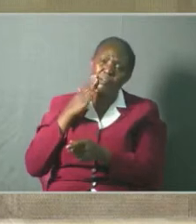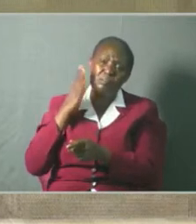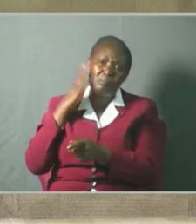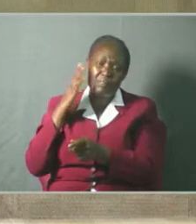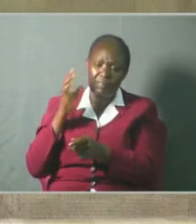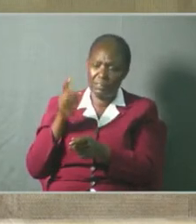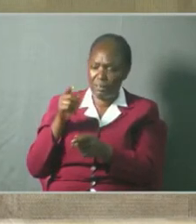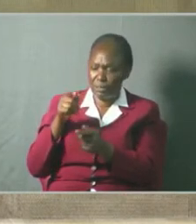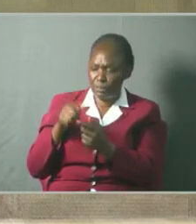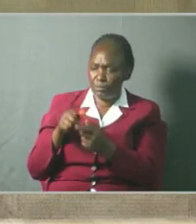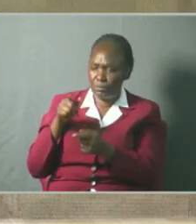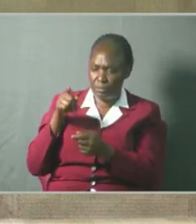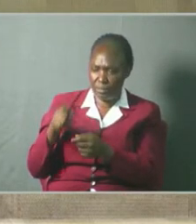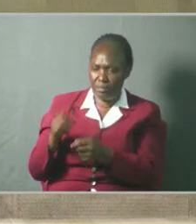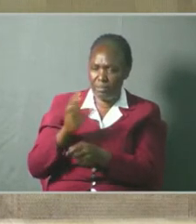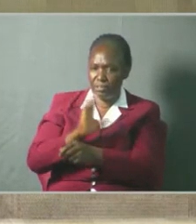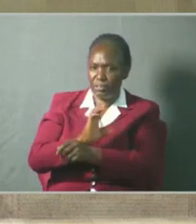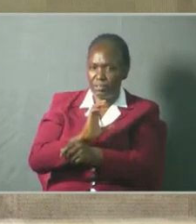And she was came with her.